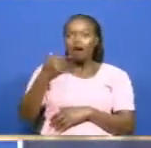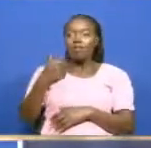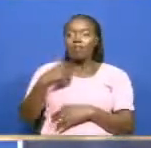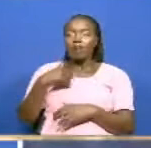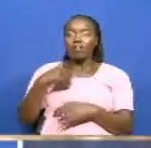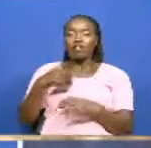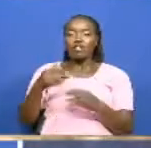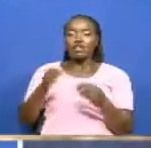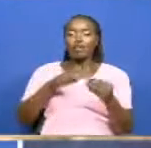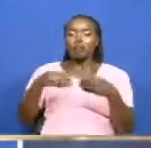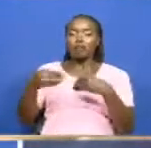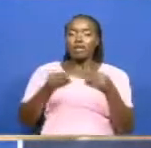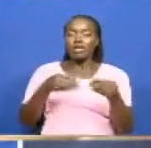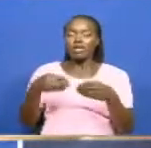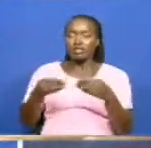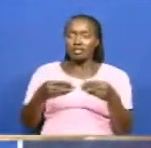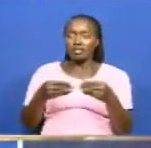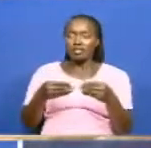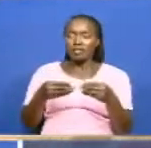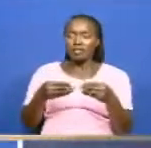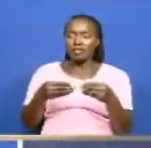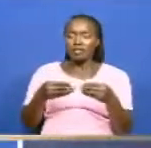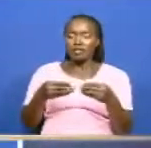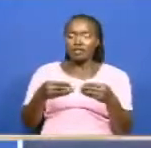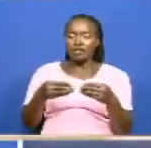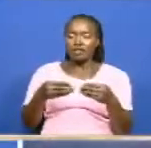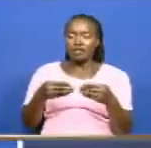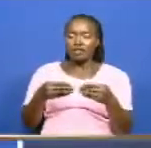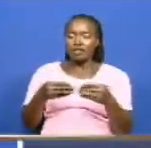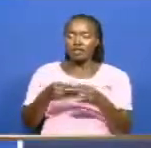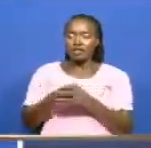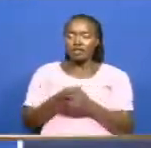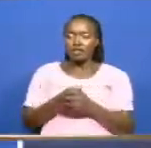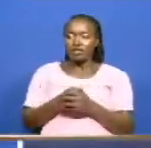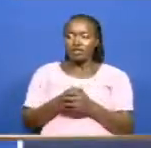plastic, dessert as well as for beauty products.